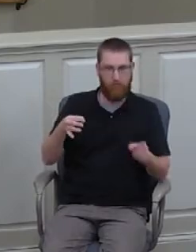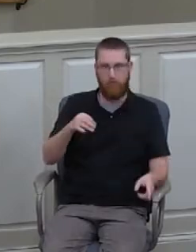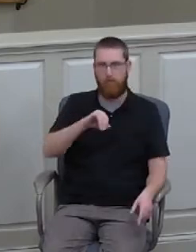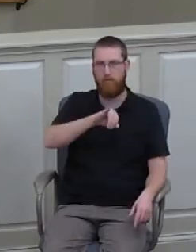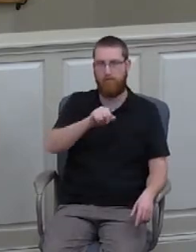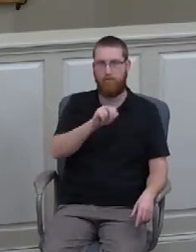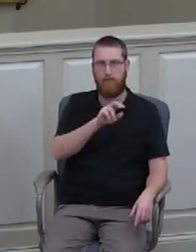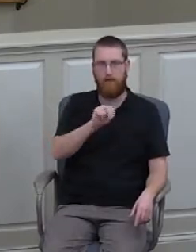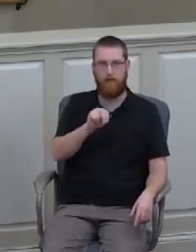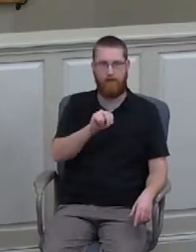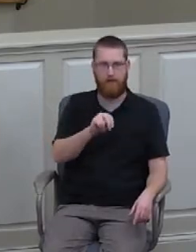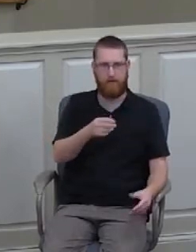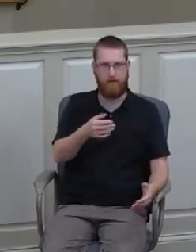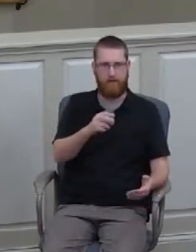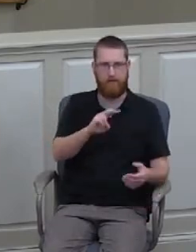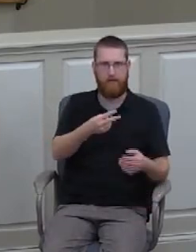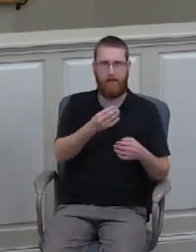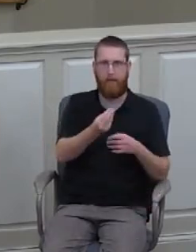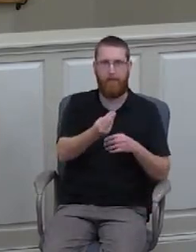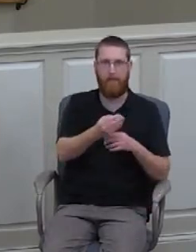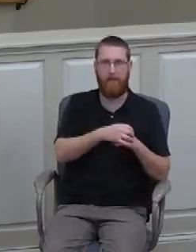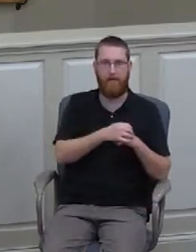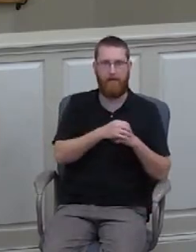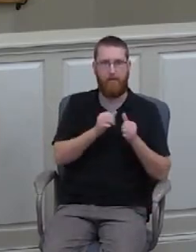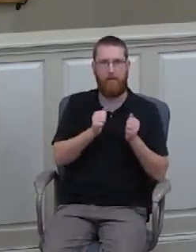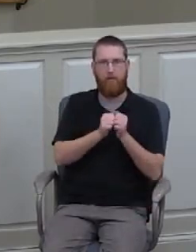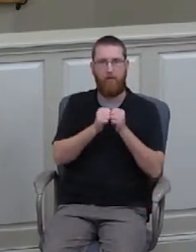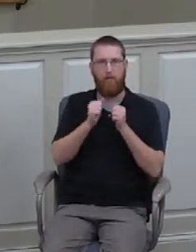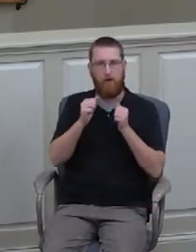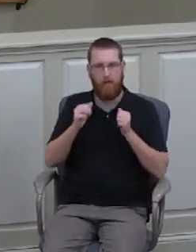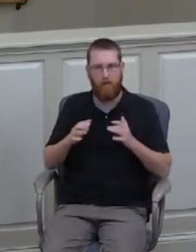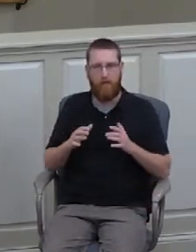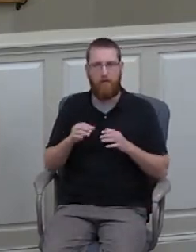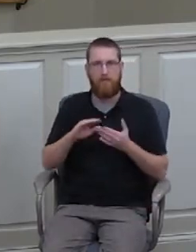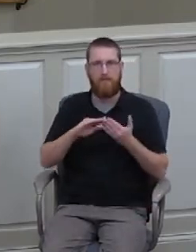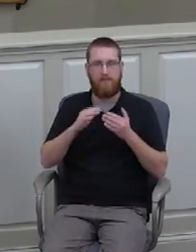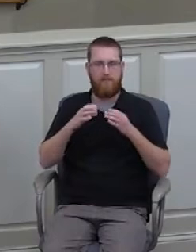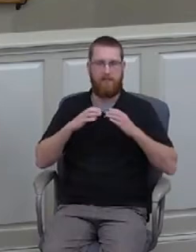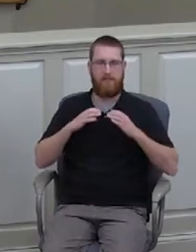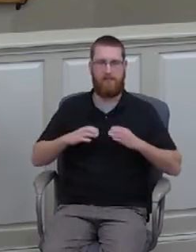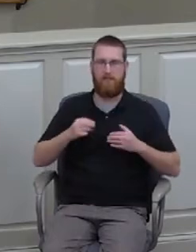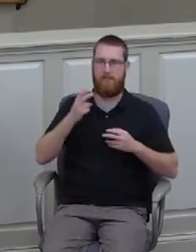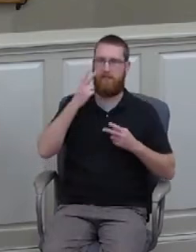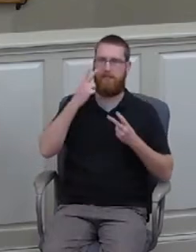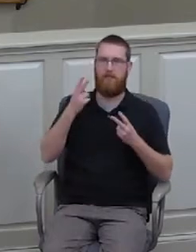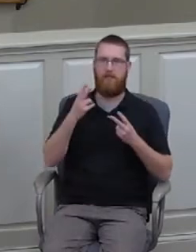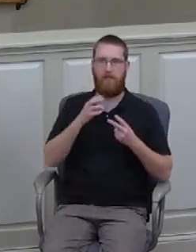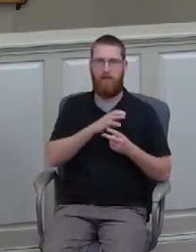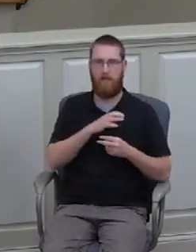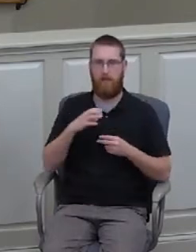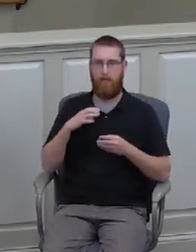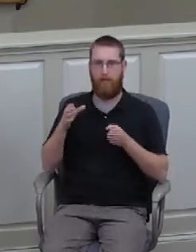January without the citizens having a chance to see the city commission in operation.